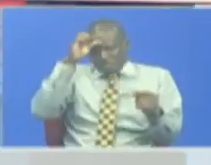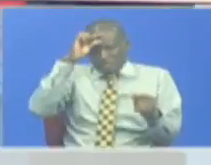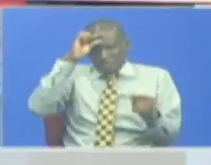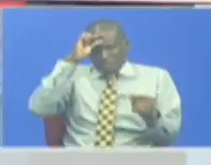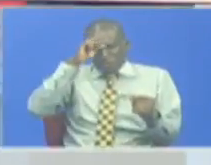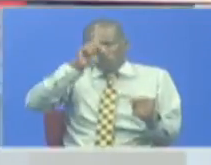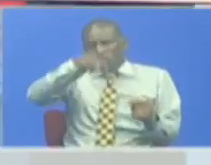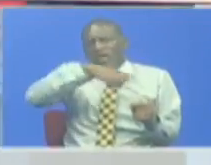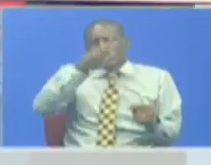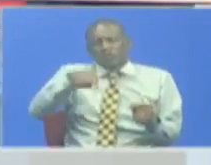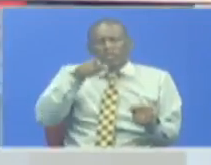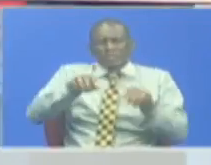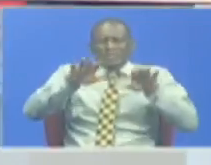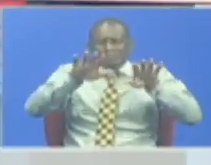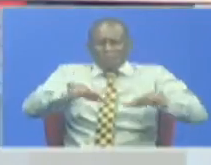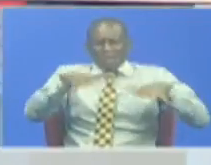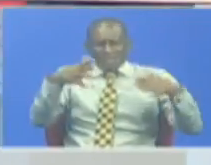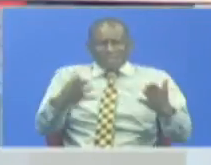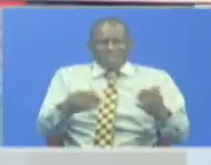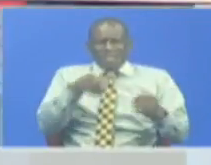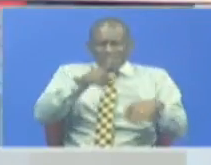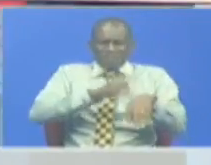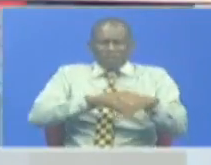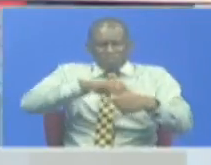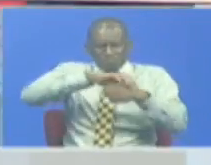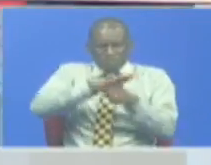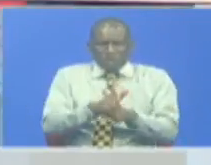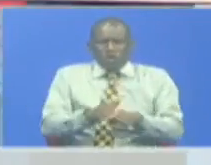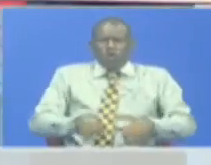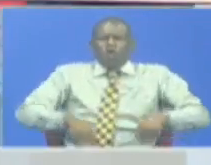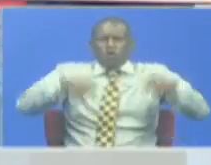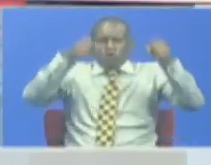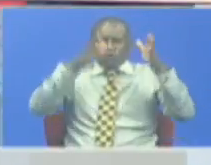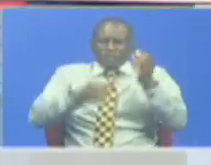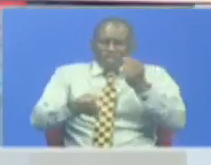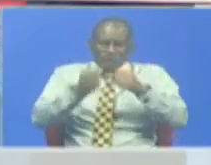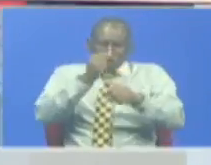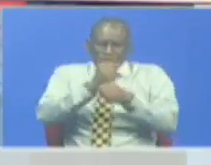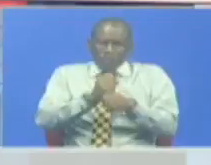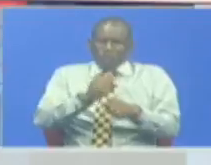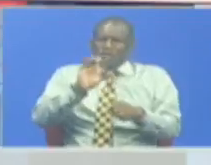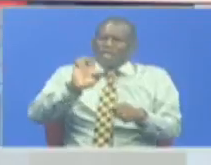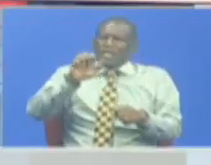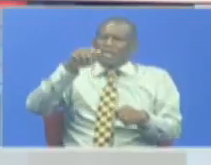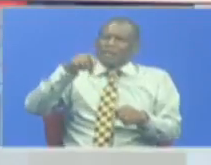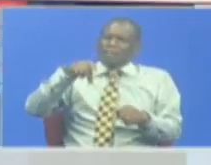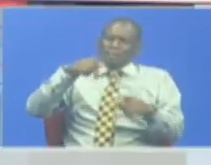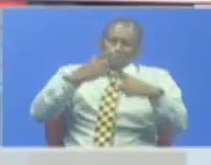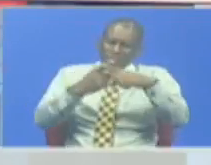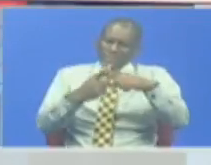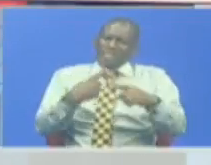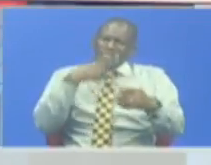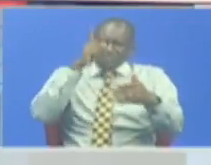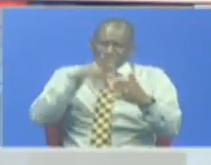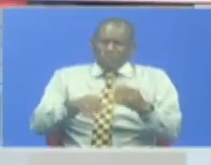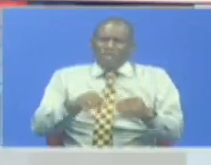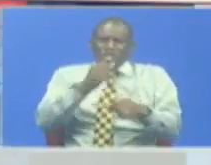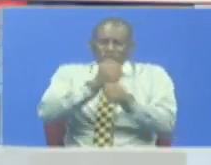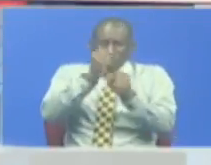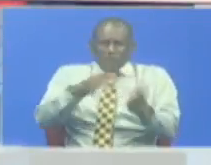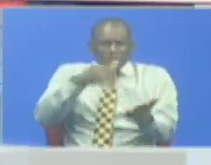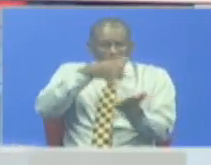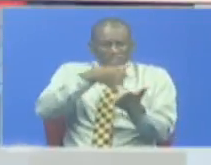aina hiyo wakati huu wa janga la COVID-19. Afisa mkuu mtendaji wa E+ ameiambia NTV kuwa wafanyakazi waliohusika